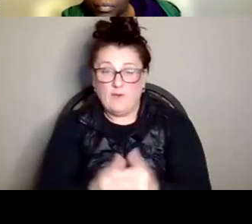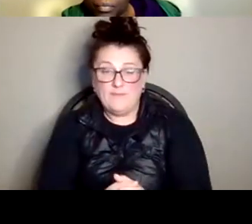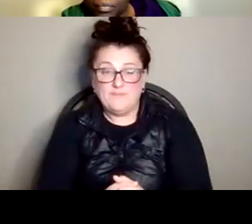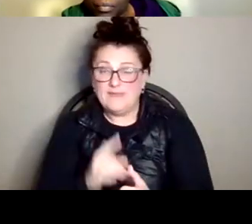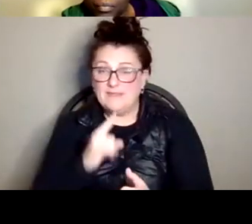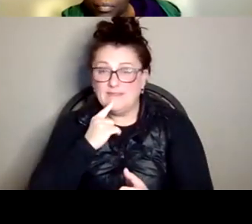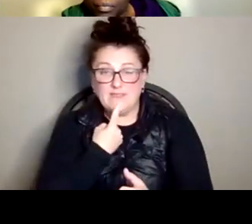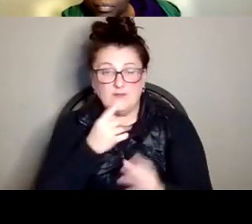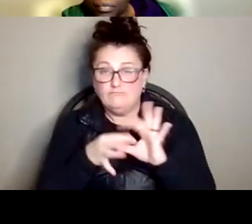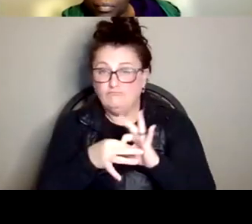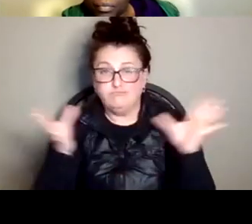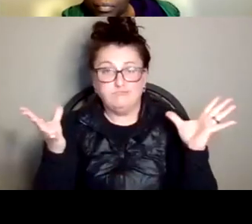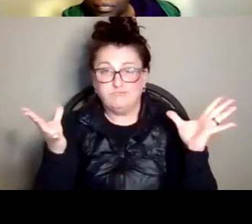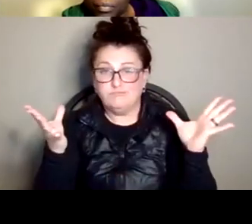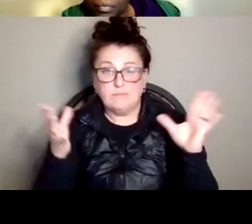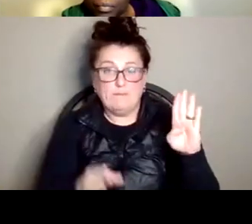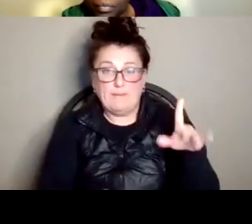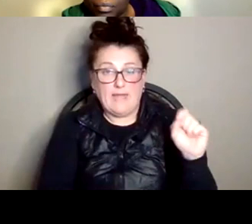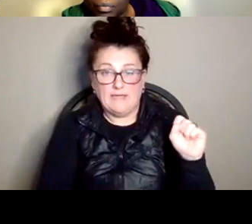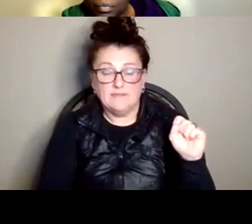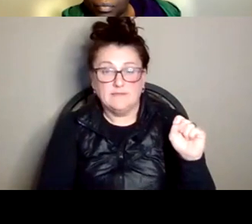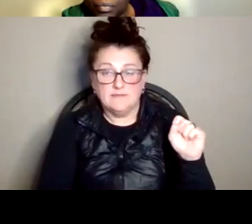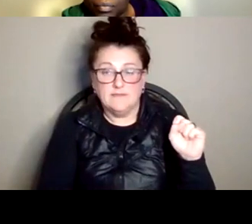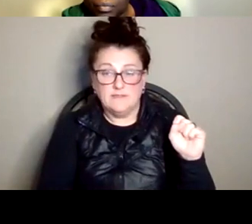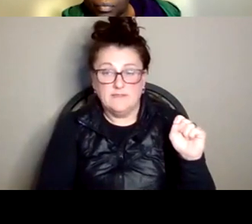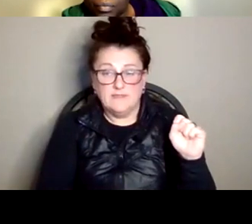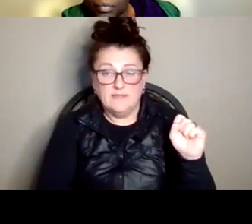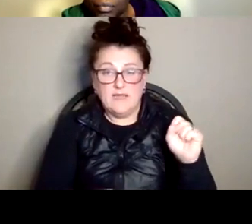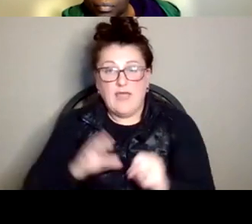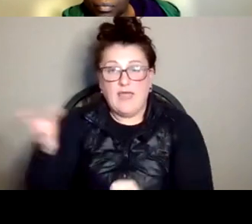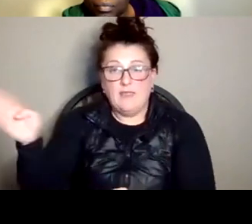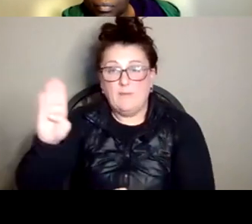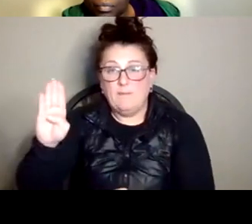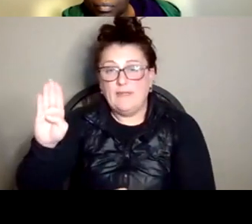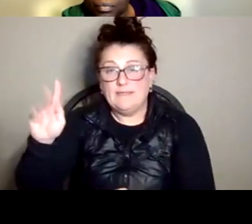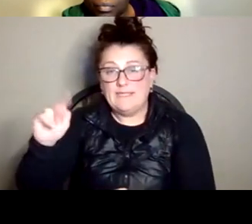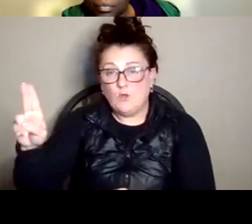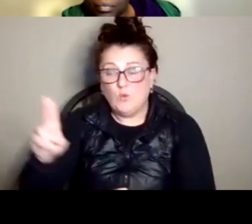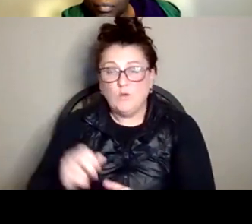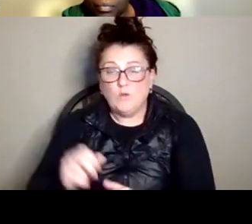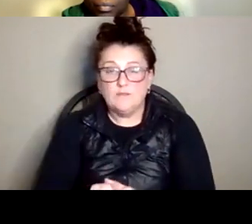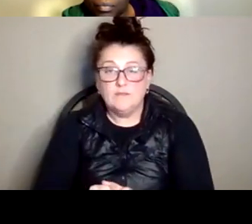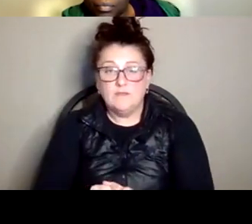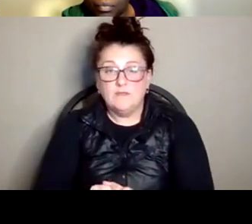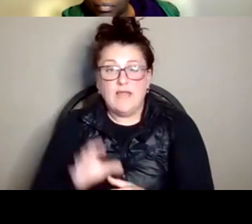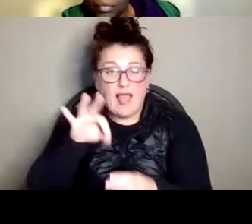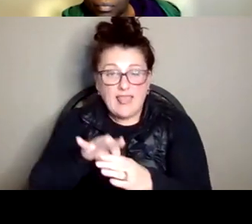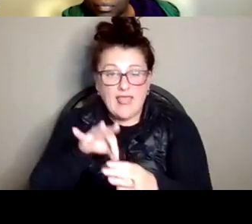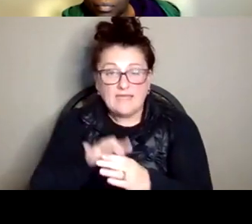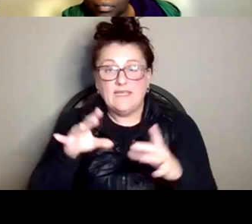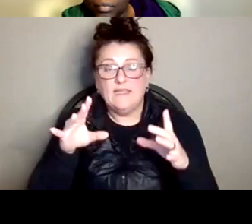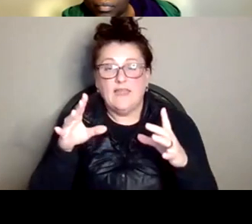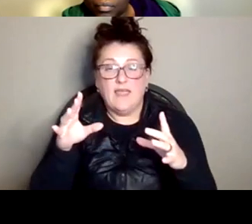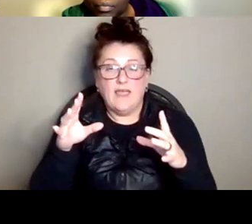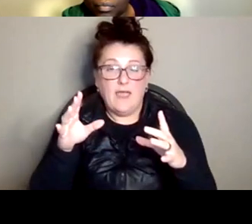serious disconnect with BPS and the BTU and elected officials and